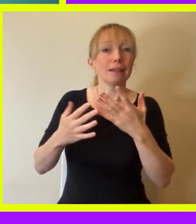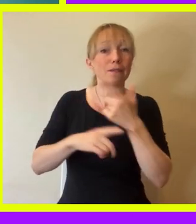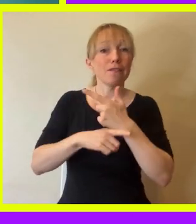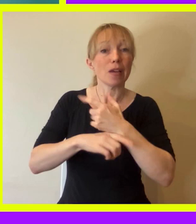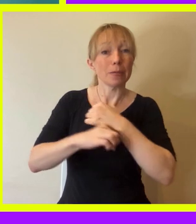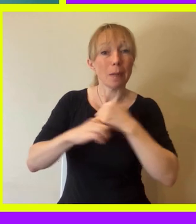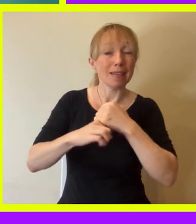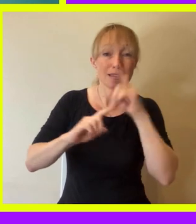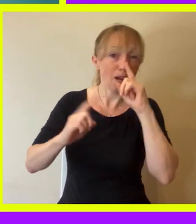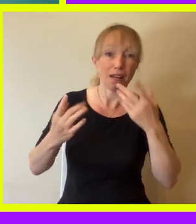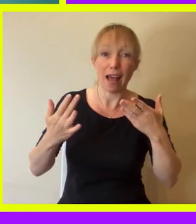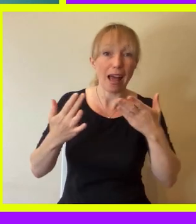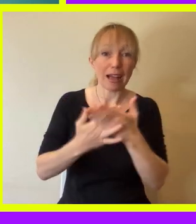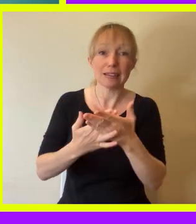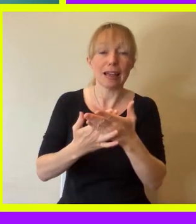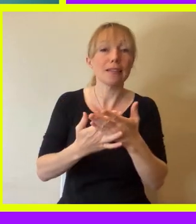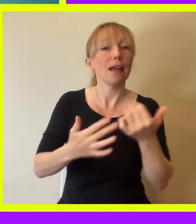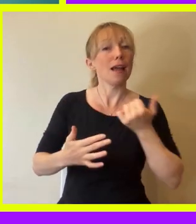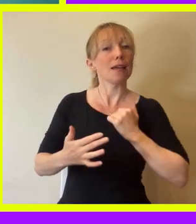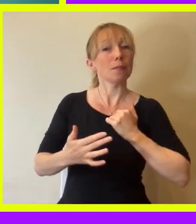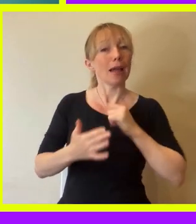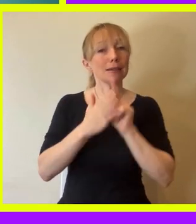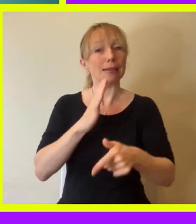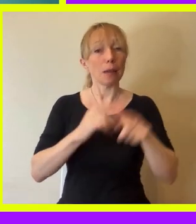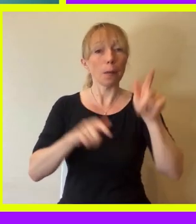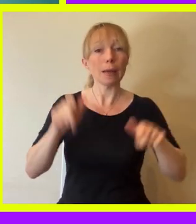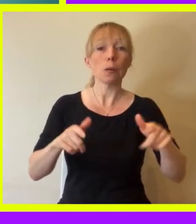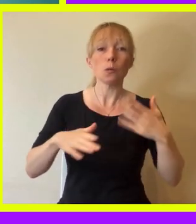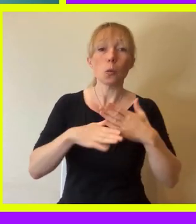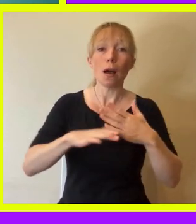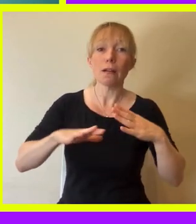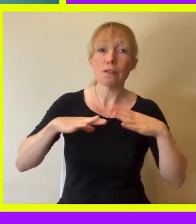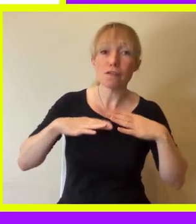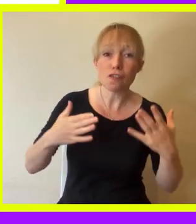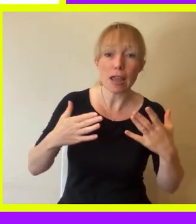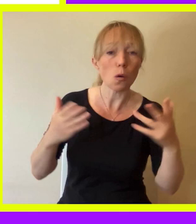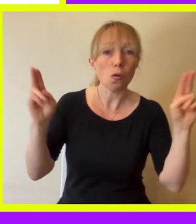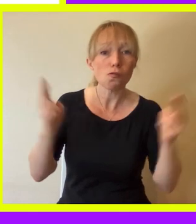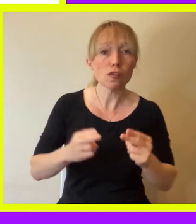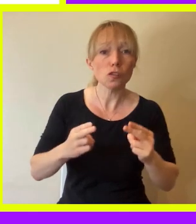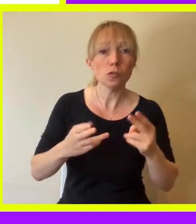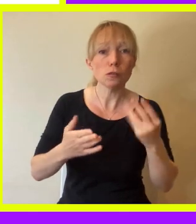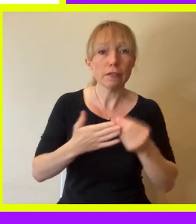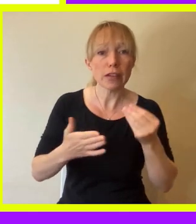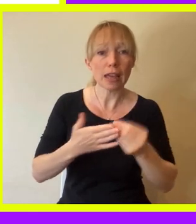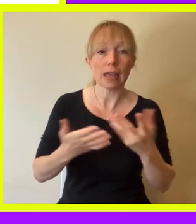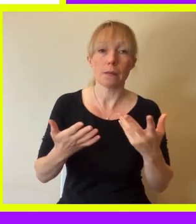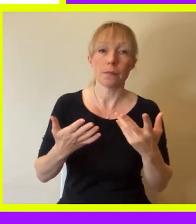And it can include expecting disabled practitioners to work for free or for a reduced fee. When I've